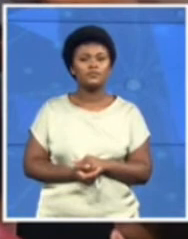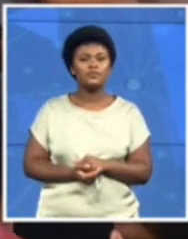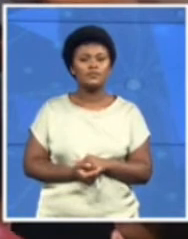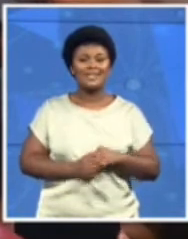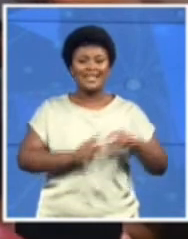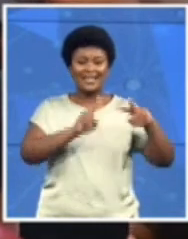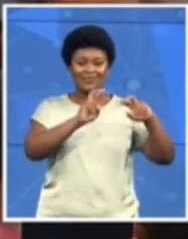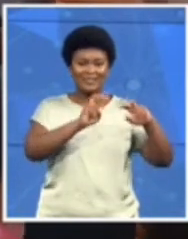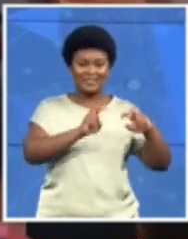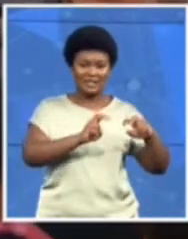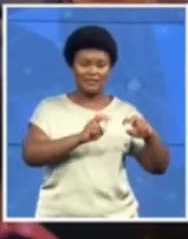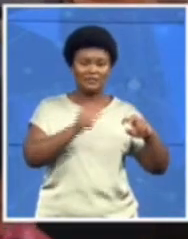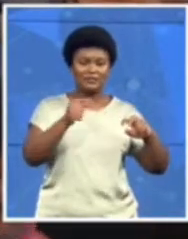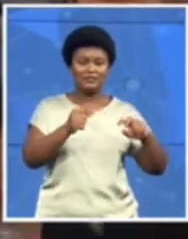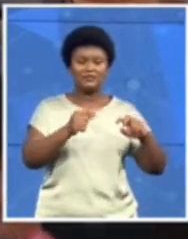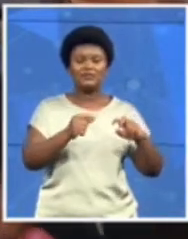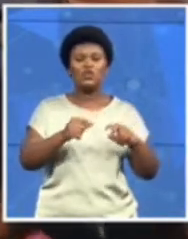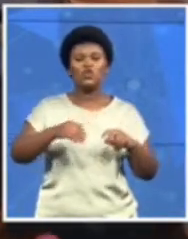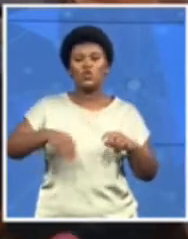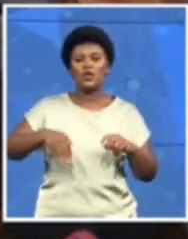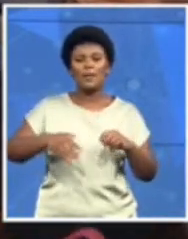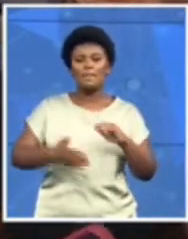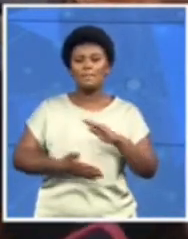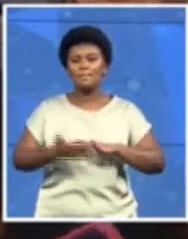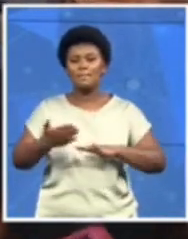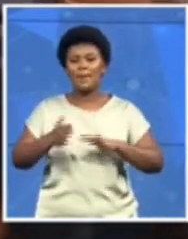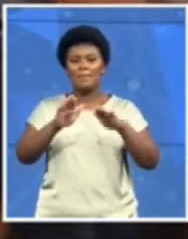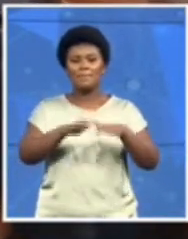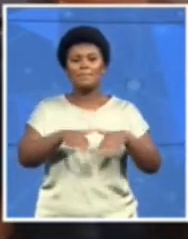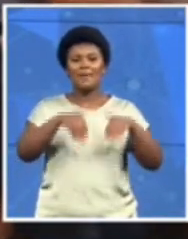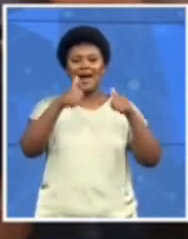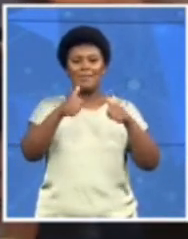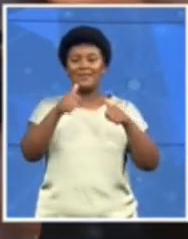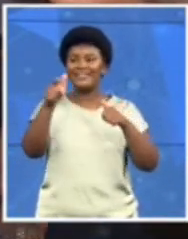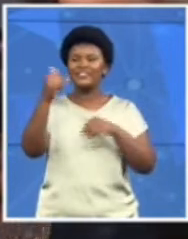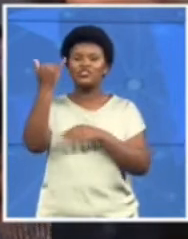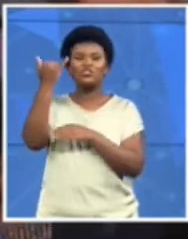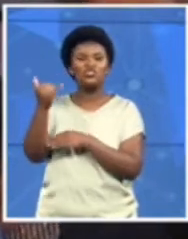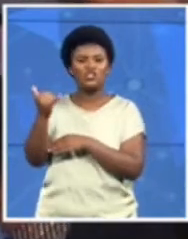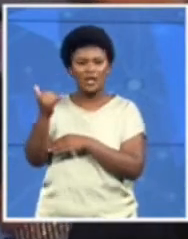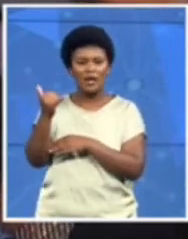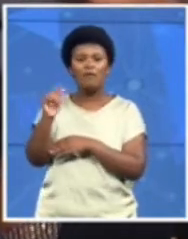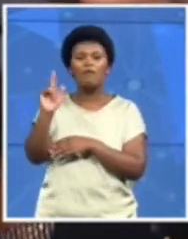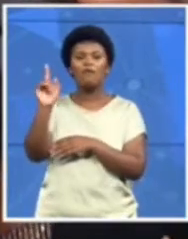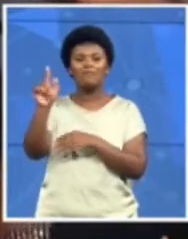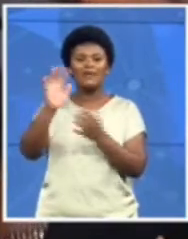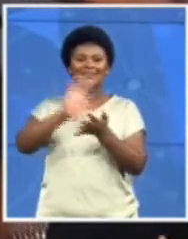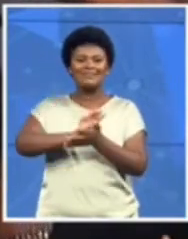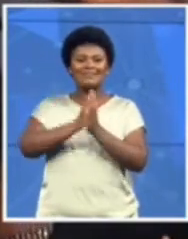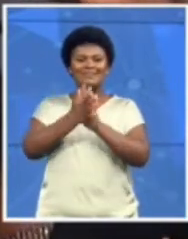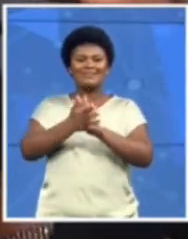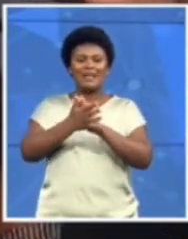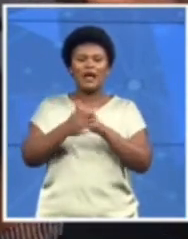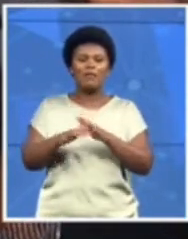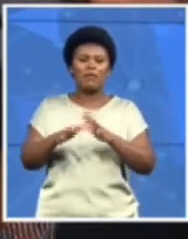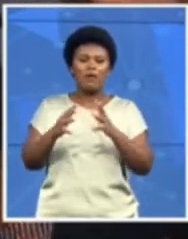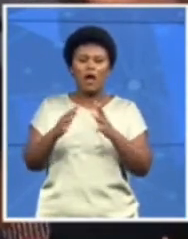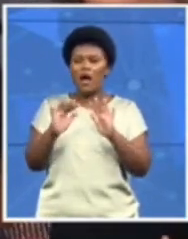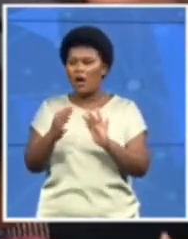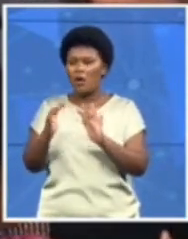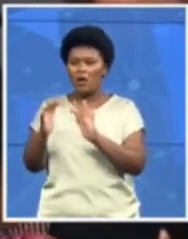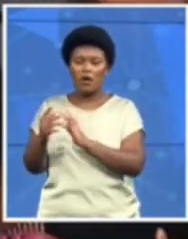go to Parliament, to go to the crime scene, to assess how much the damage is at the crime scene, because the crime